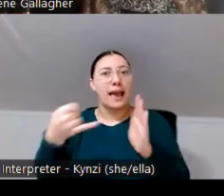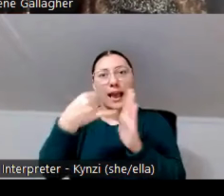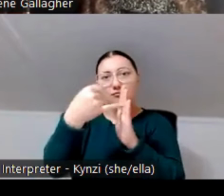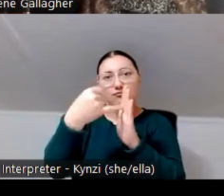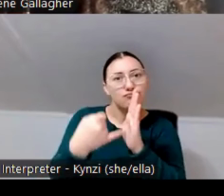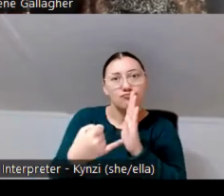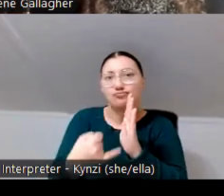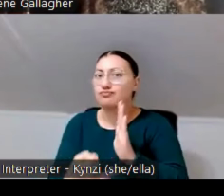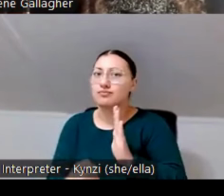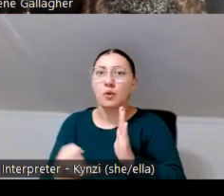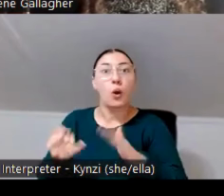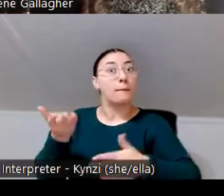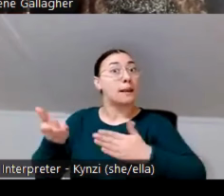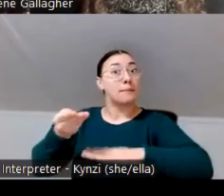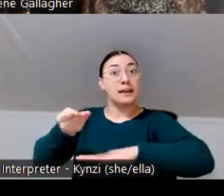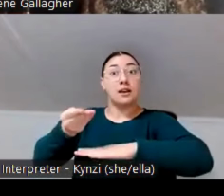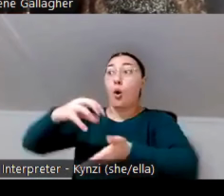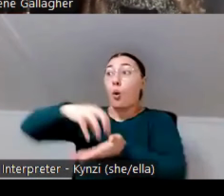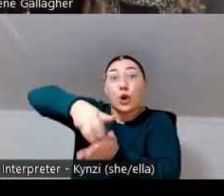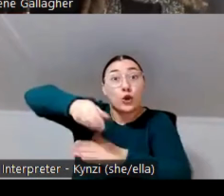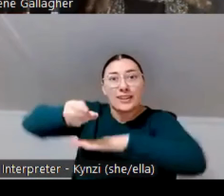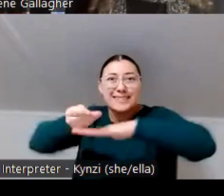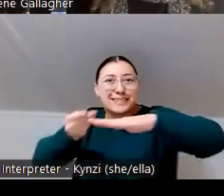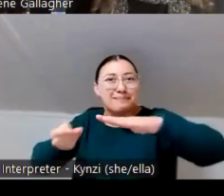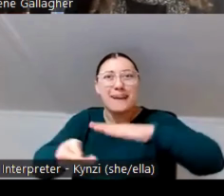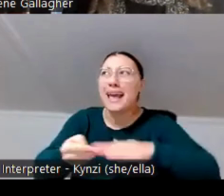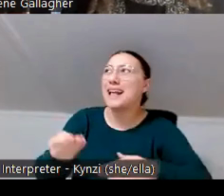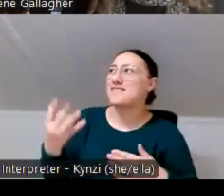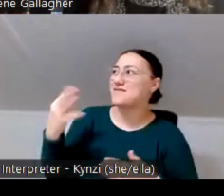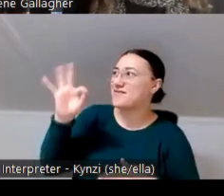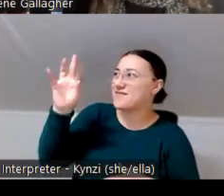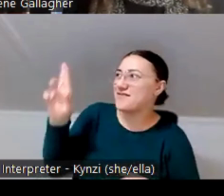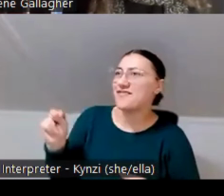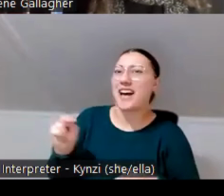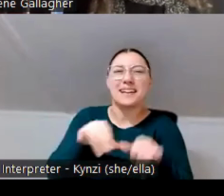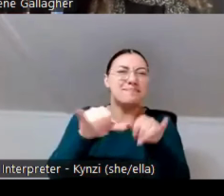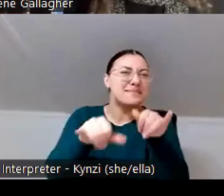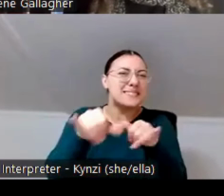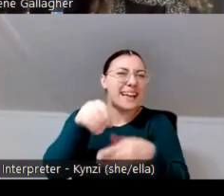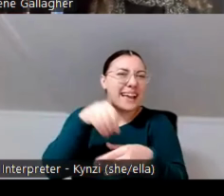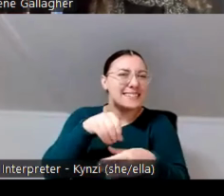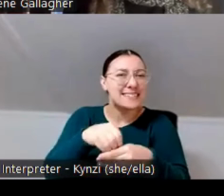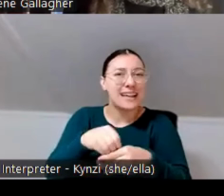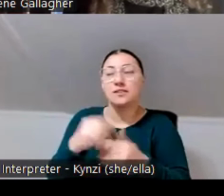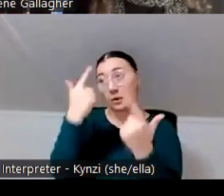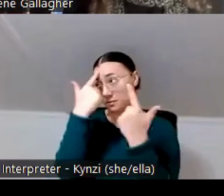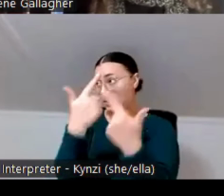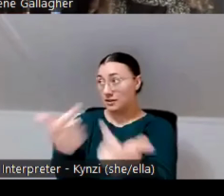rainy day. So we can make those connections to the things that you and your family like to do.